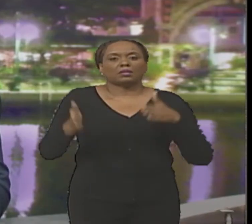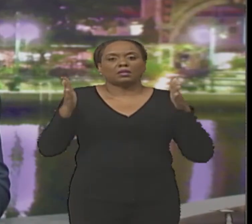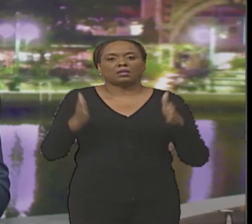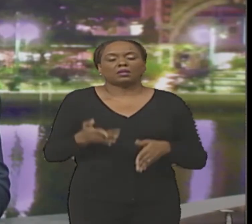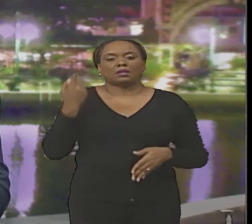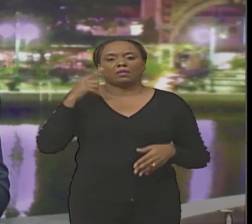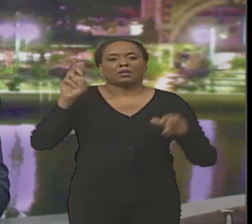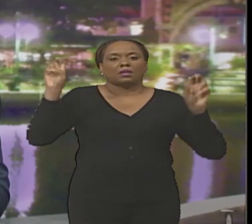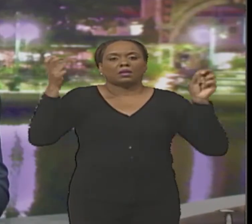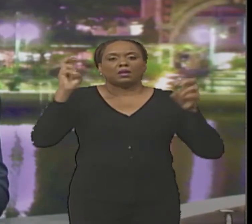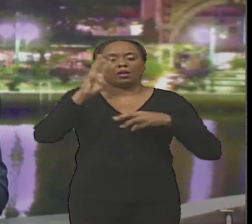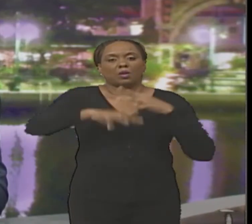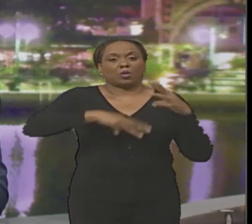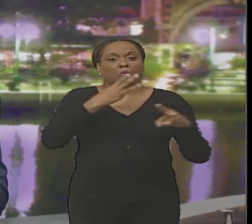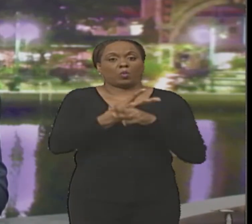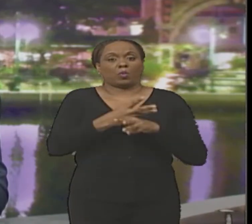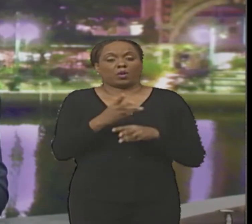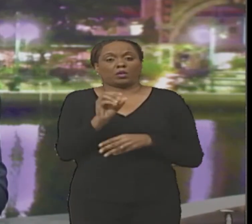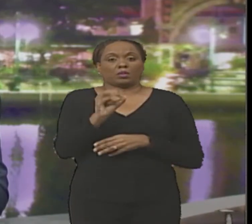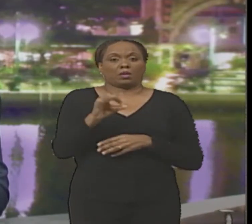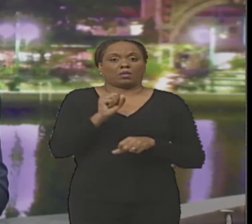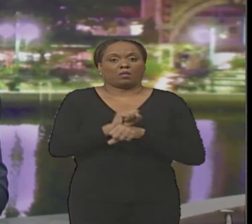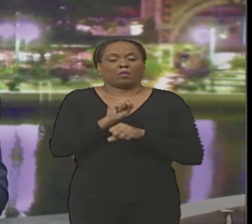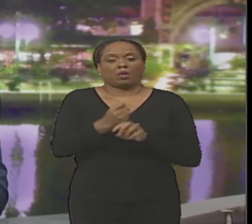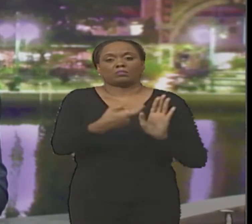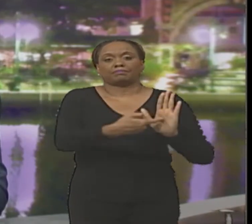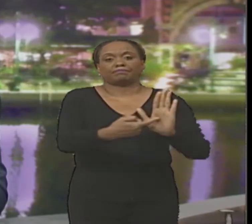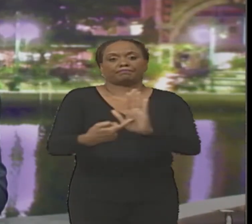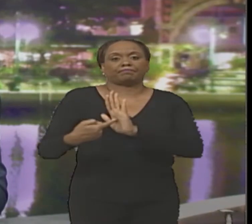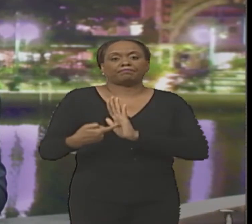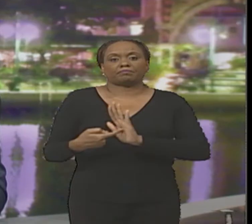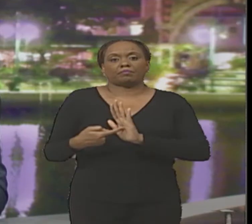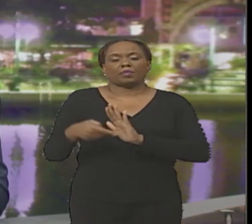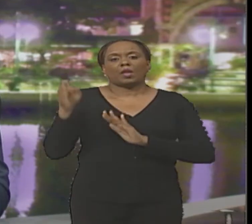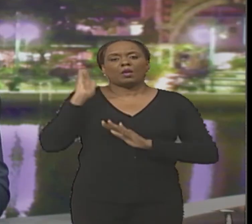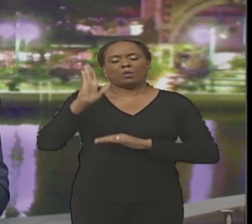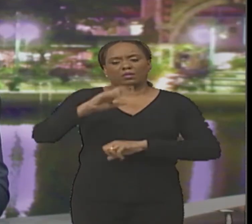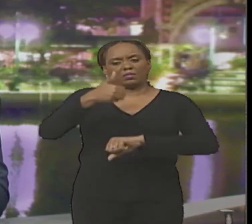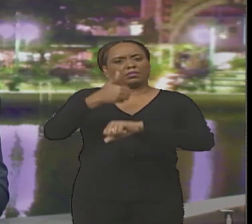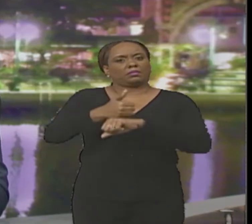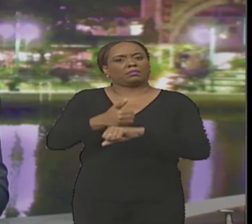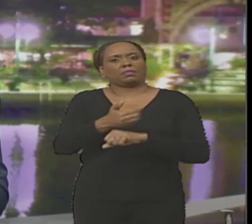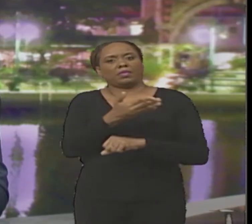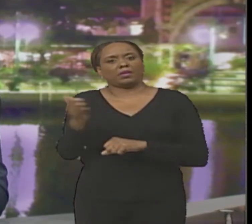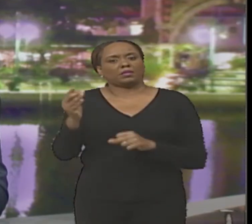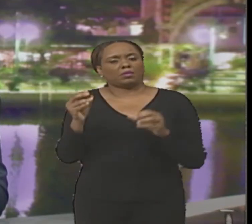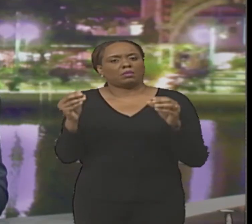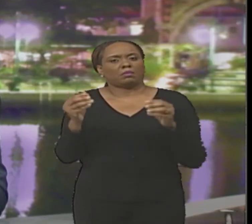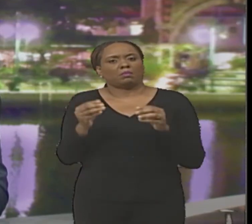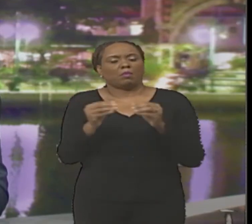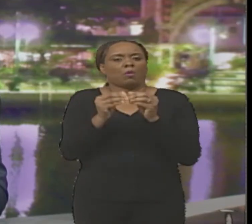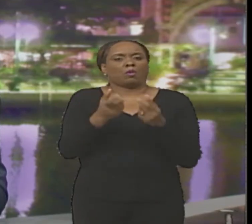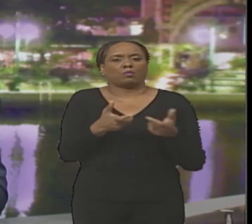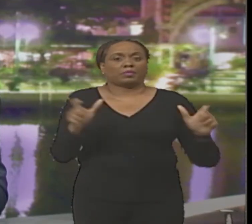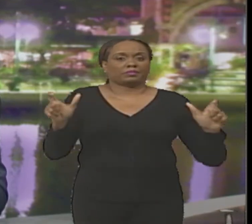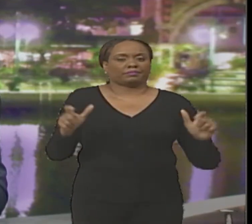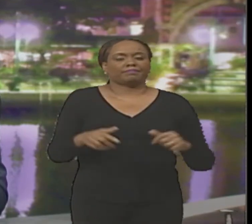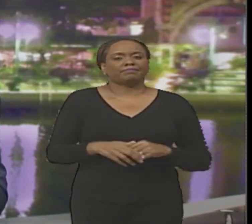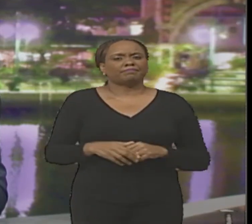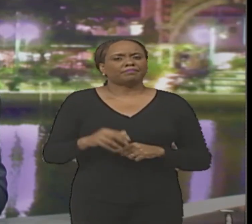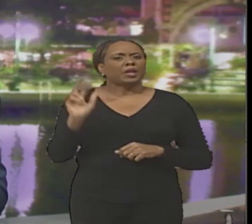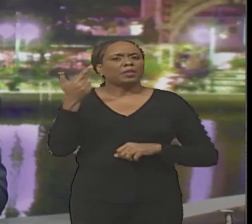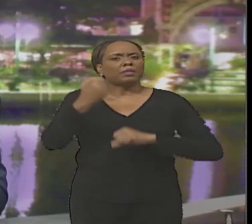World of Work Showcase is bringing bigger and better things for participants this year. The event, which is now in its third year,